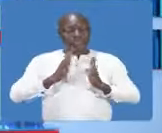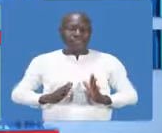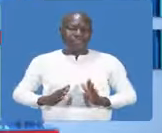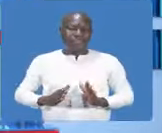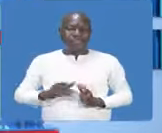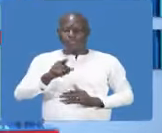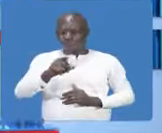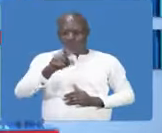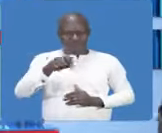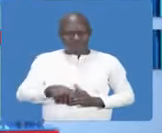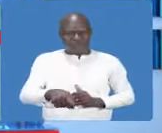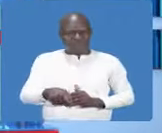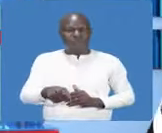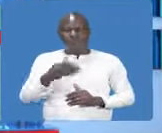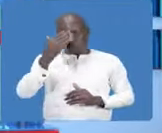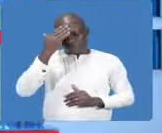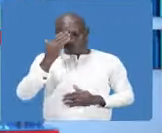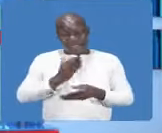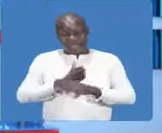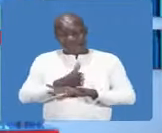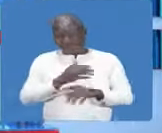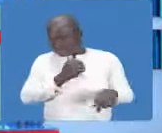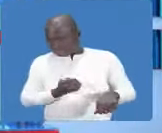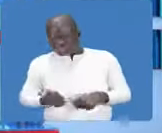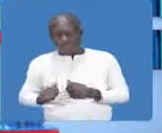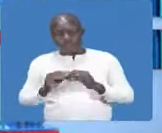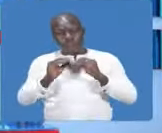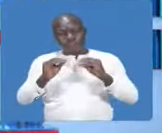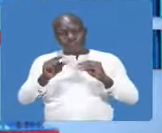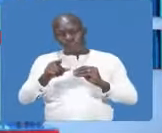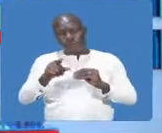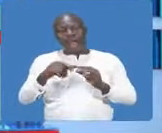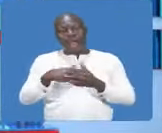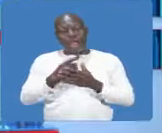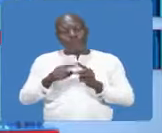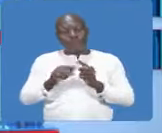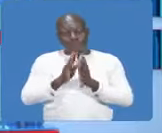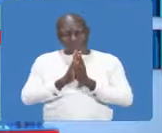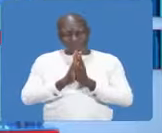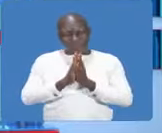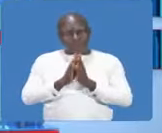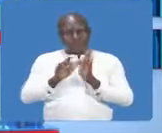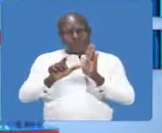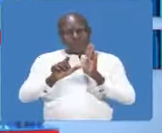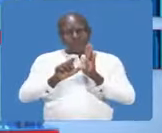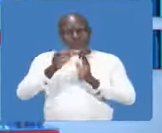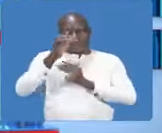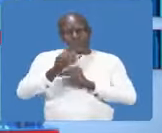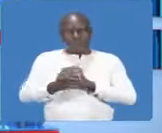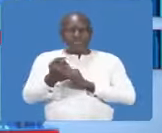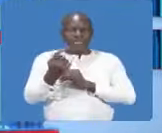ampara ye bo wo su ewia ye chao empire bo Luke chapter